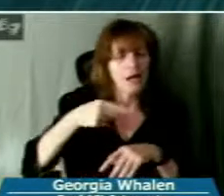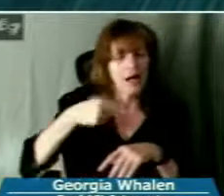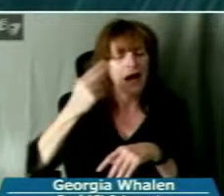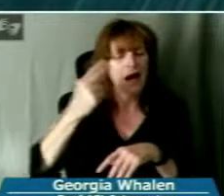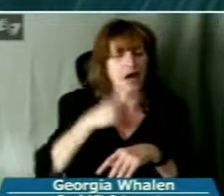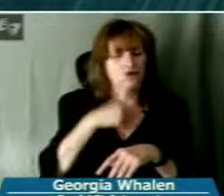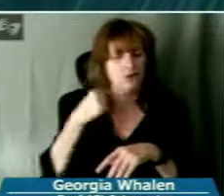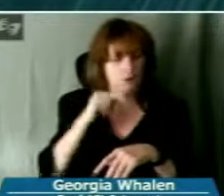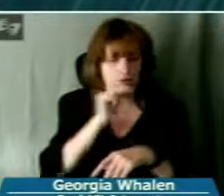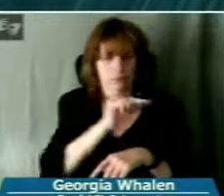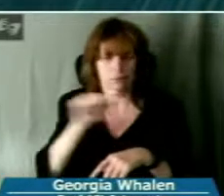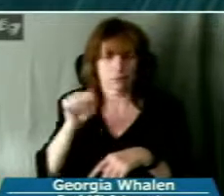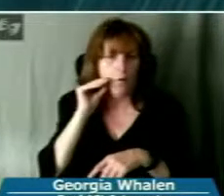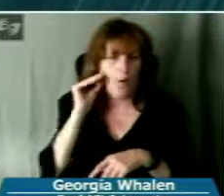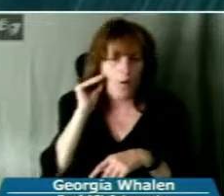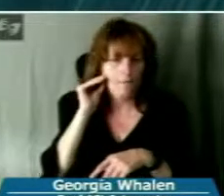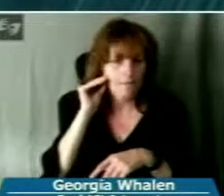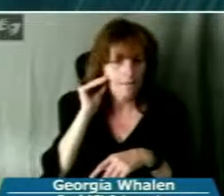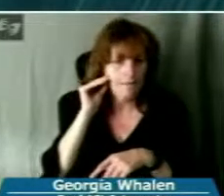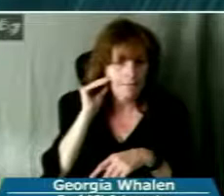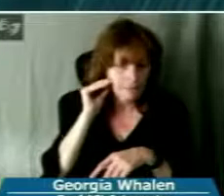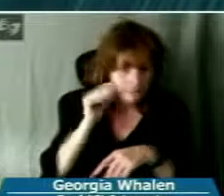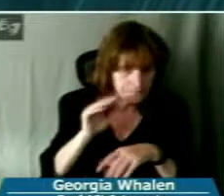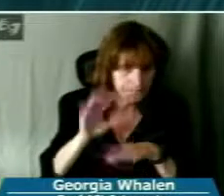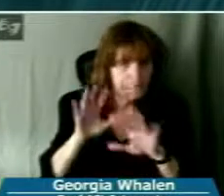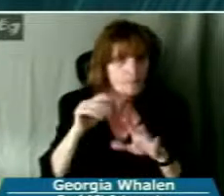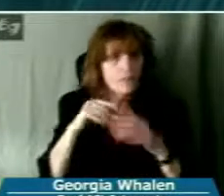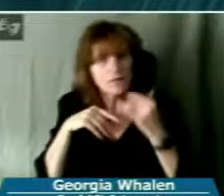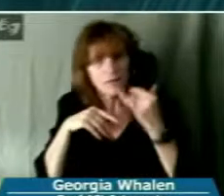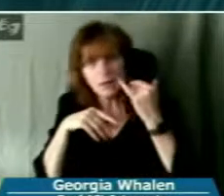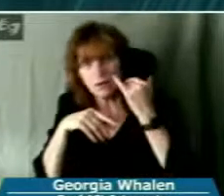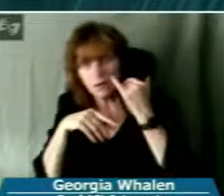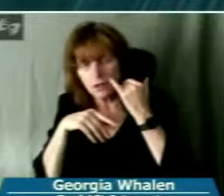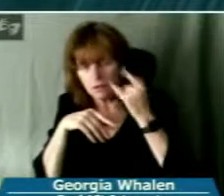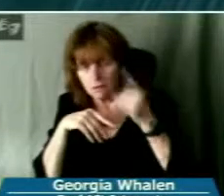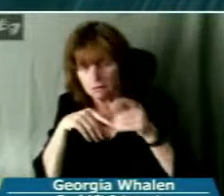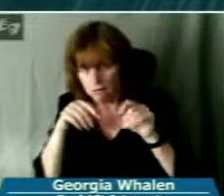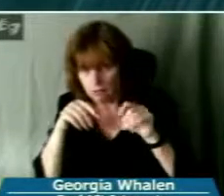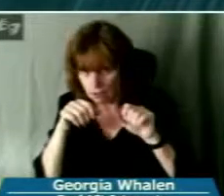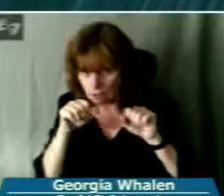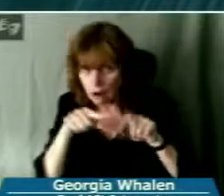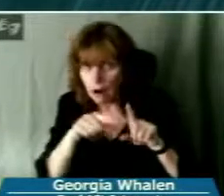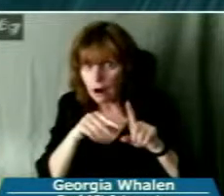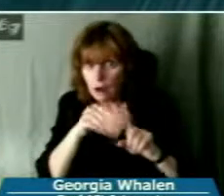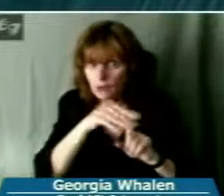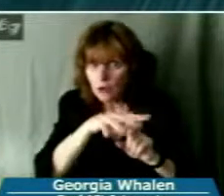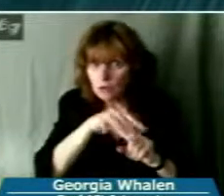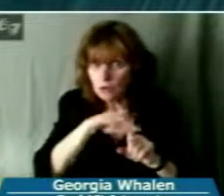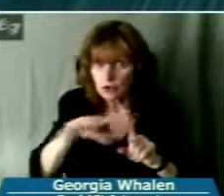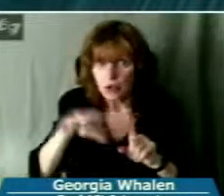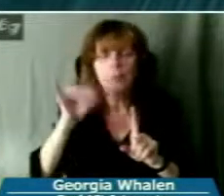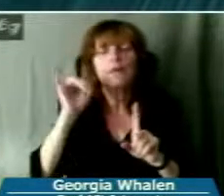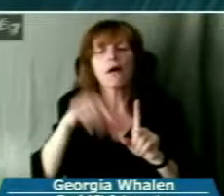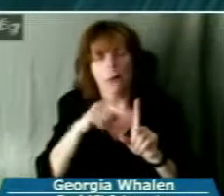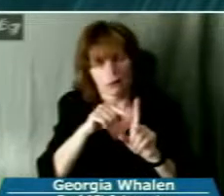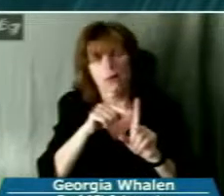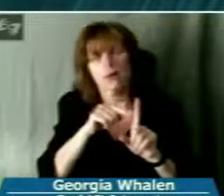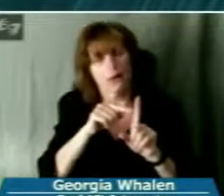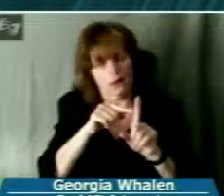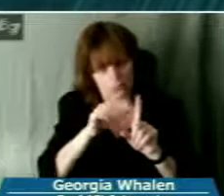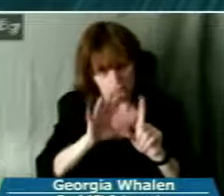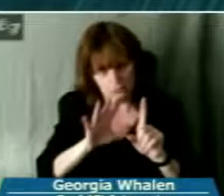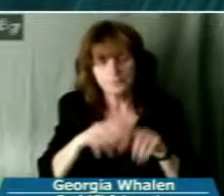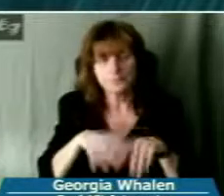to spread to other high risk congregate settings. The proactive identification of